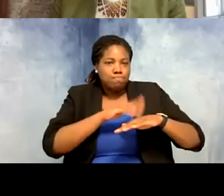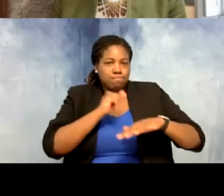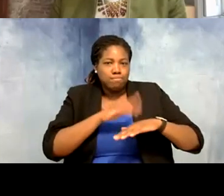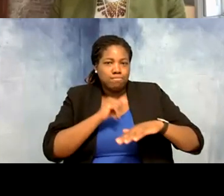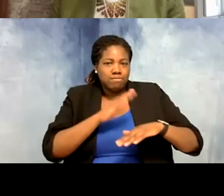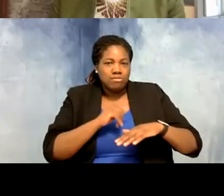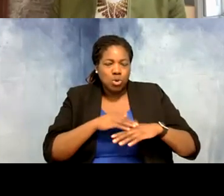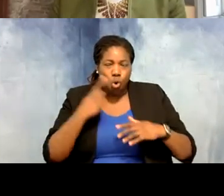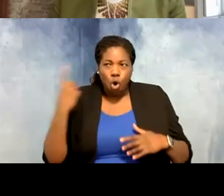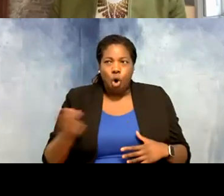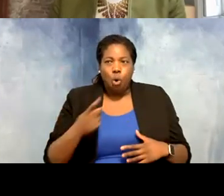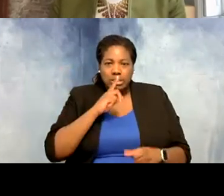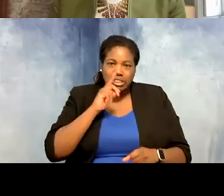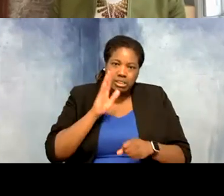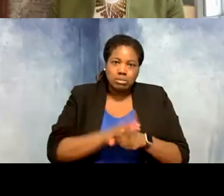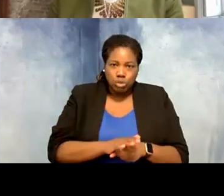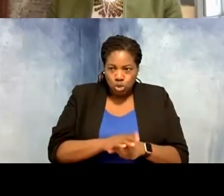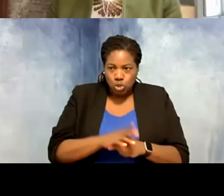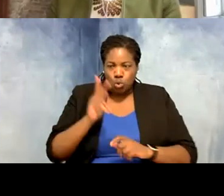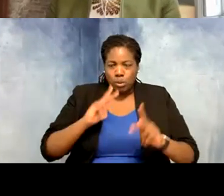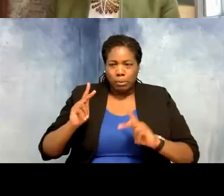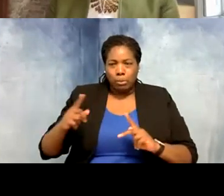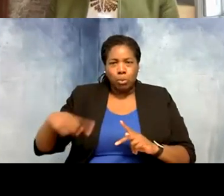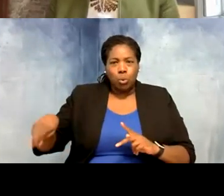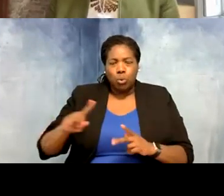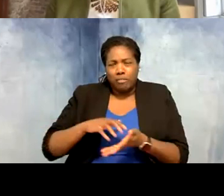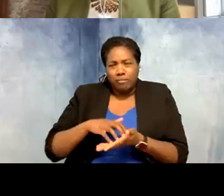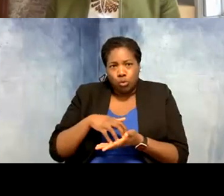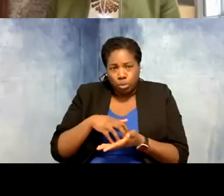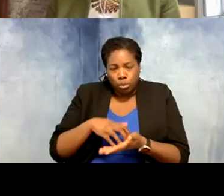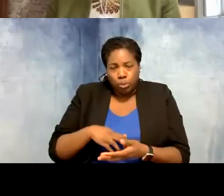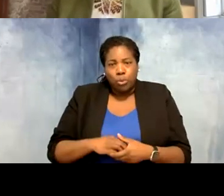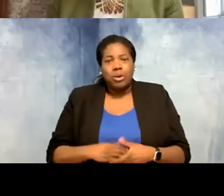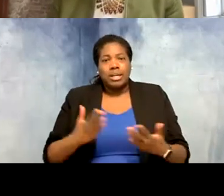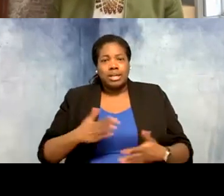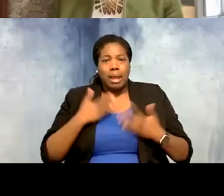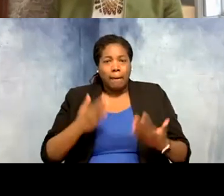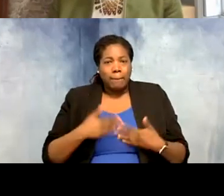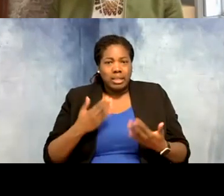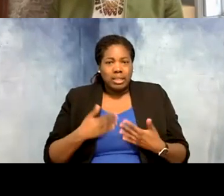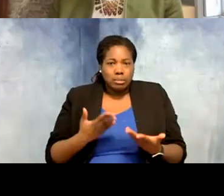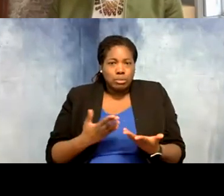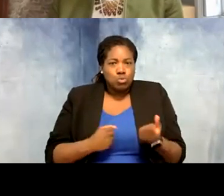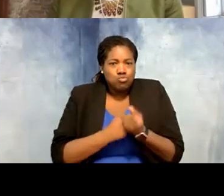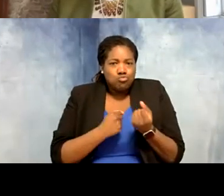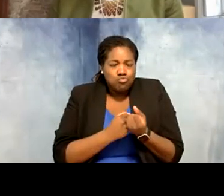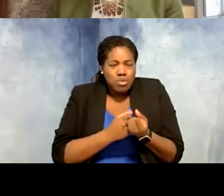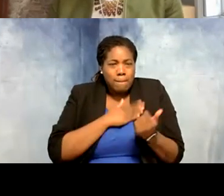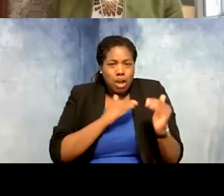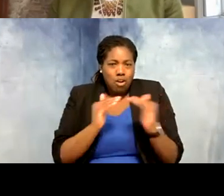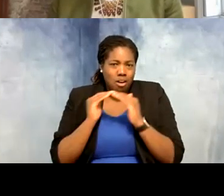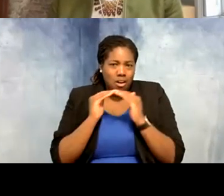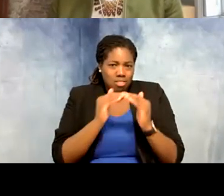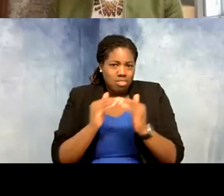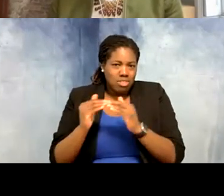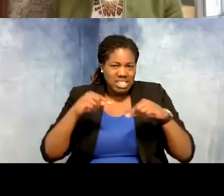been committed to the least amongst us, those who are the most vulnerable. And I am happy to stand with my colleagues on